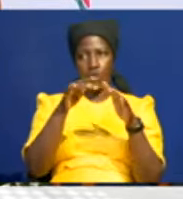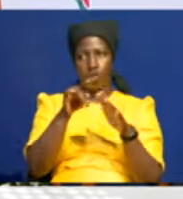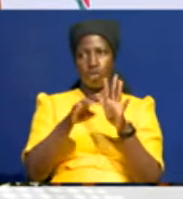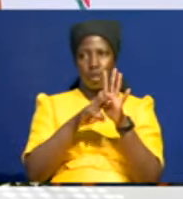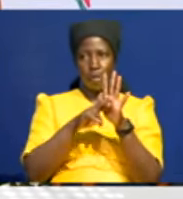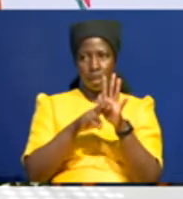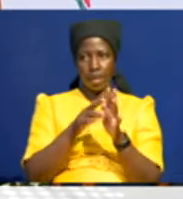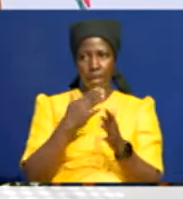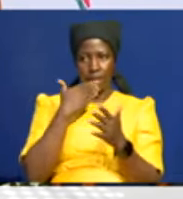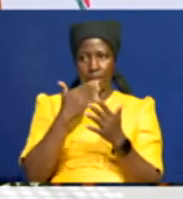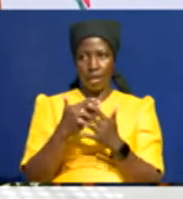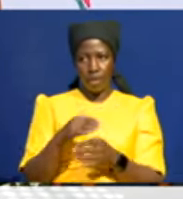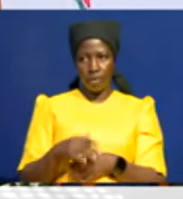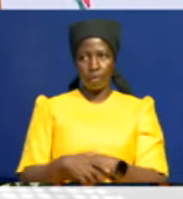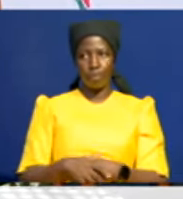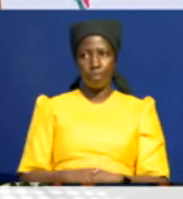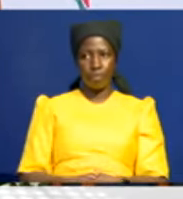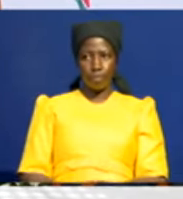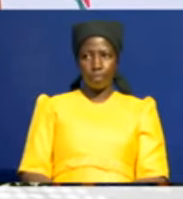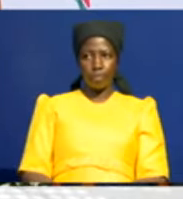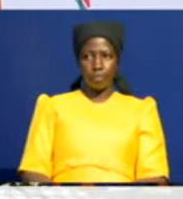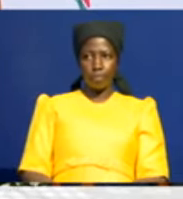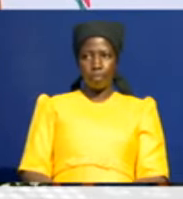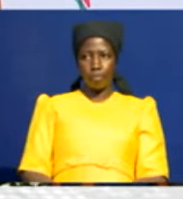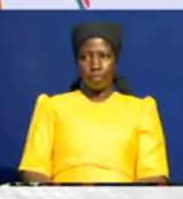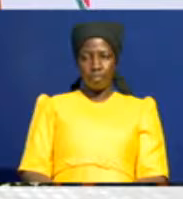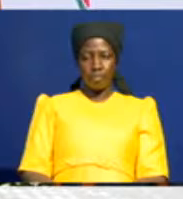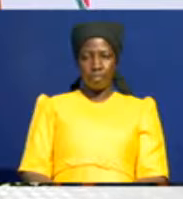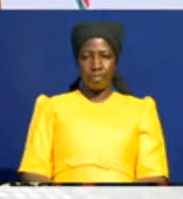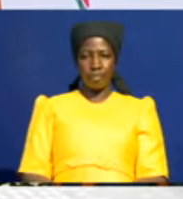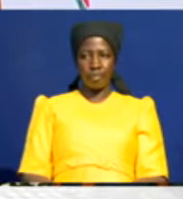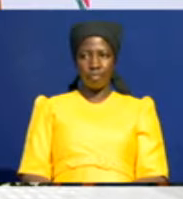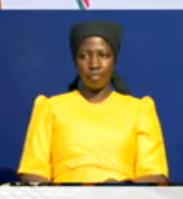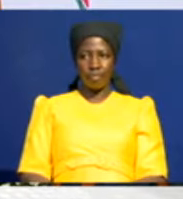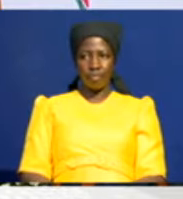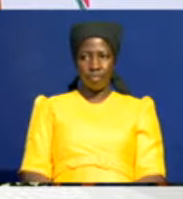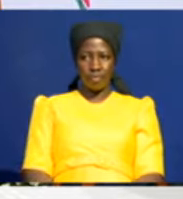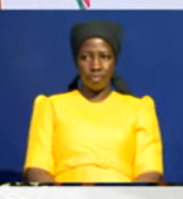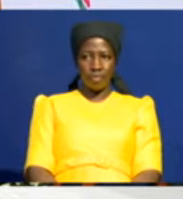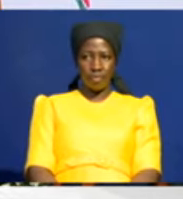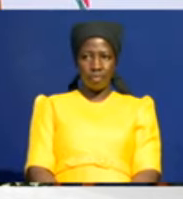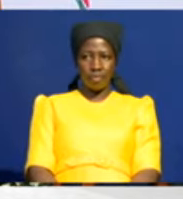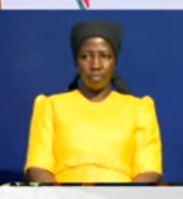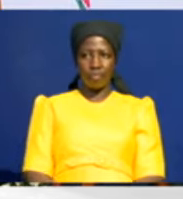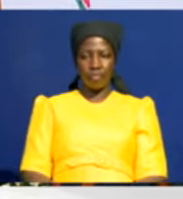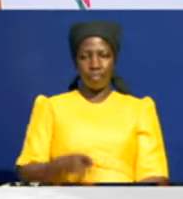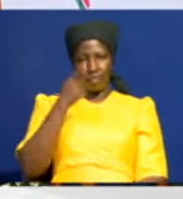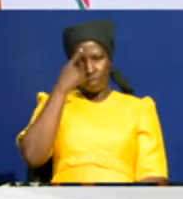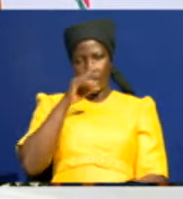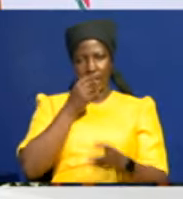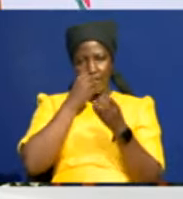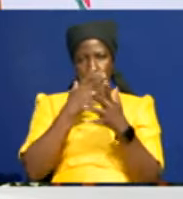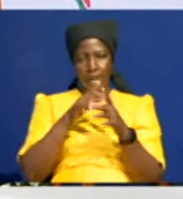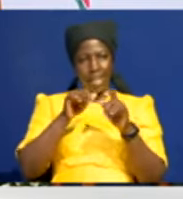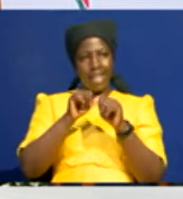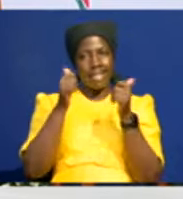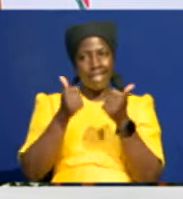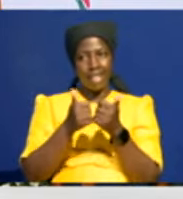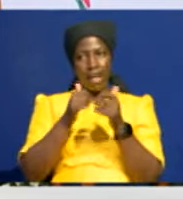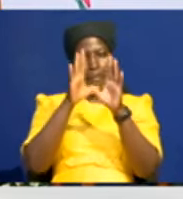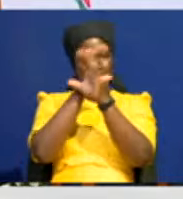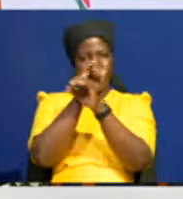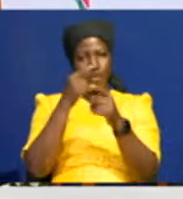Agnieszka Drążki. Agnieszka Drążkiewicz, Polish Information Radio and Polish Information Agency. Mr. President, you spoke with the